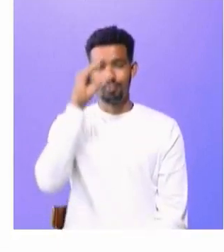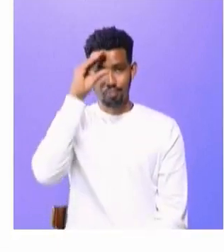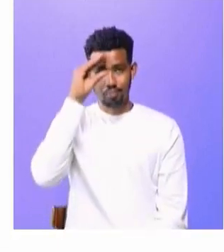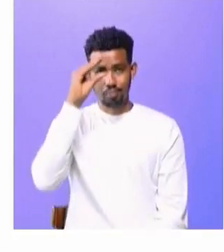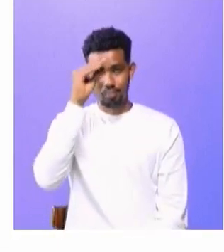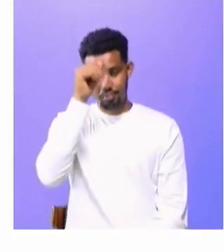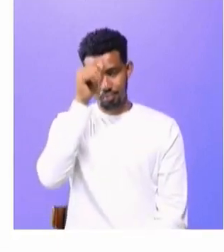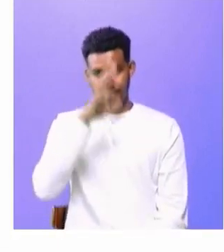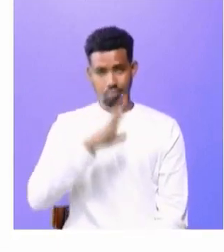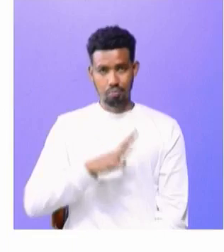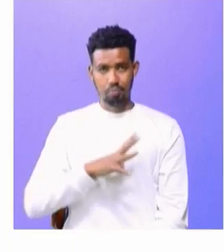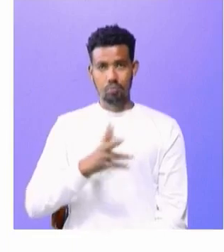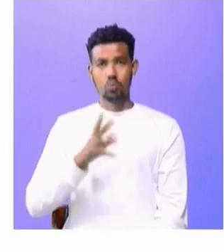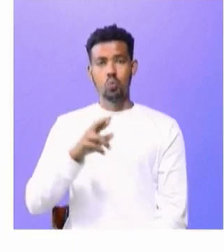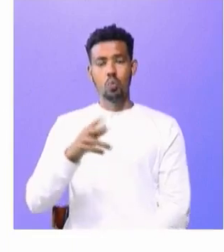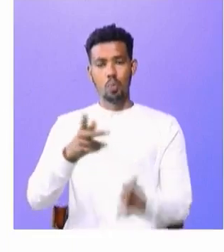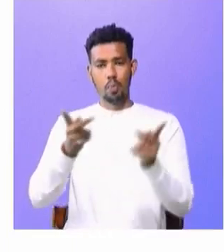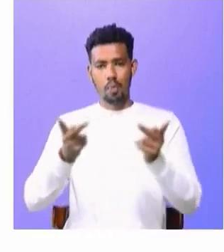place,